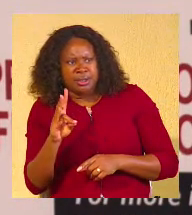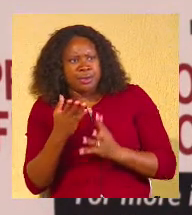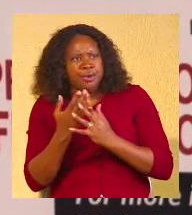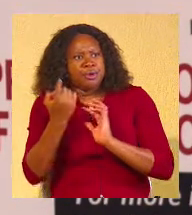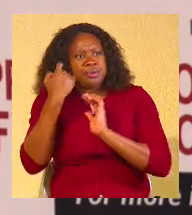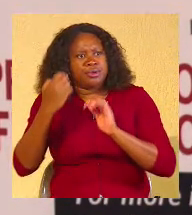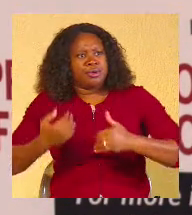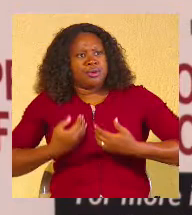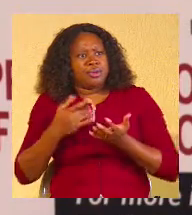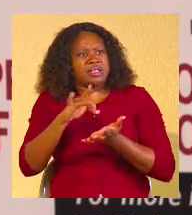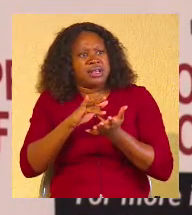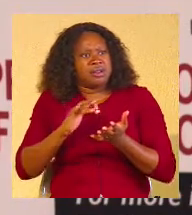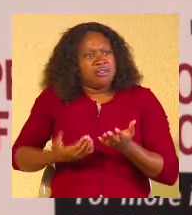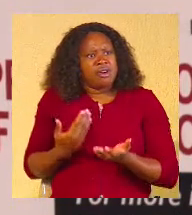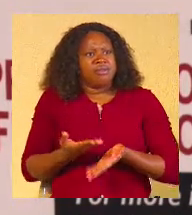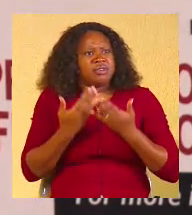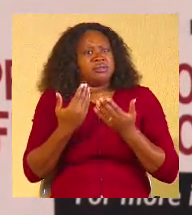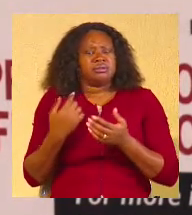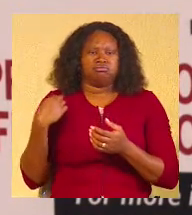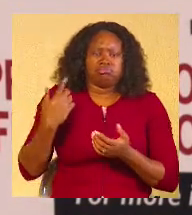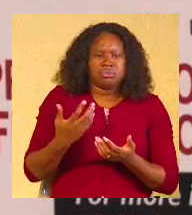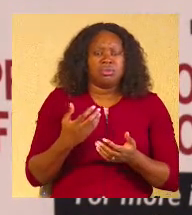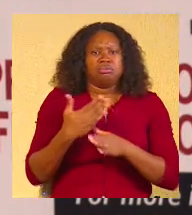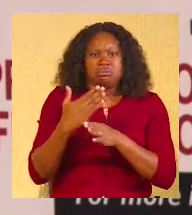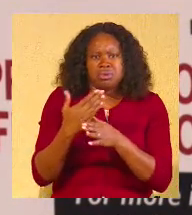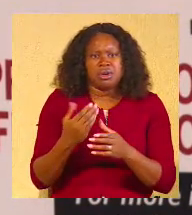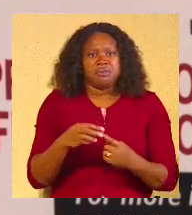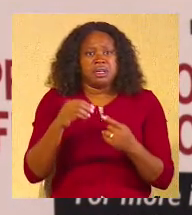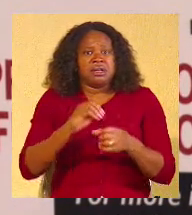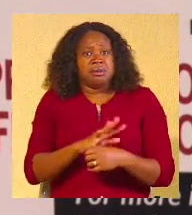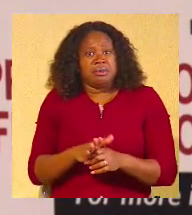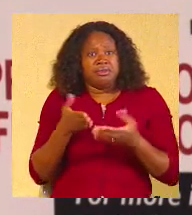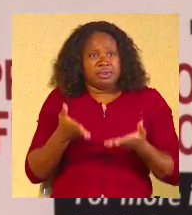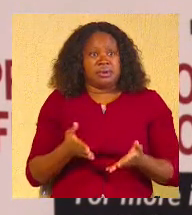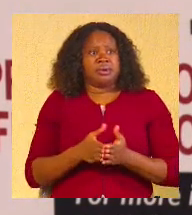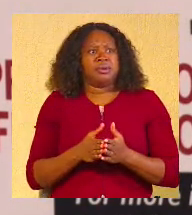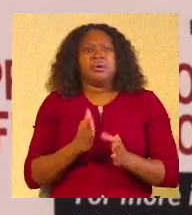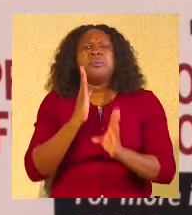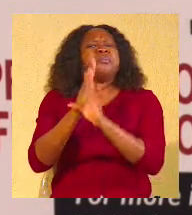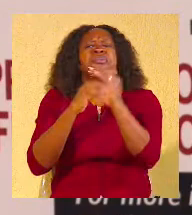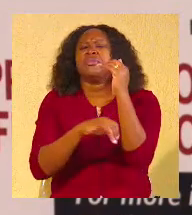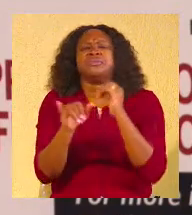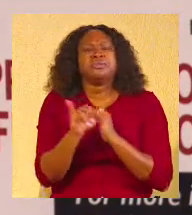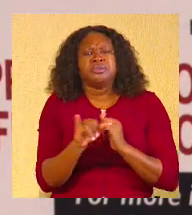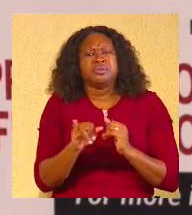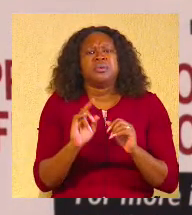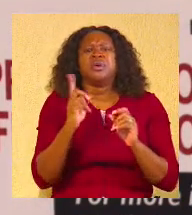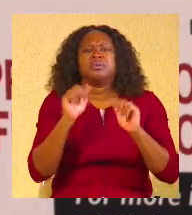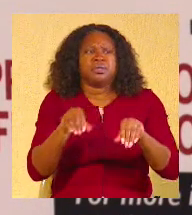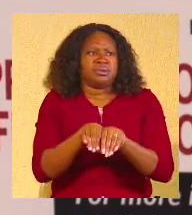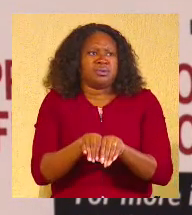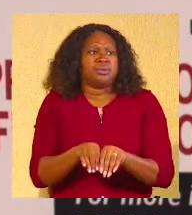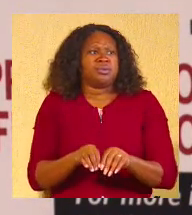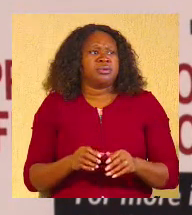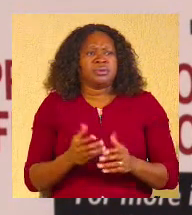and they want now to assist or to work, and especially now during the pandemic, where can they go? What can they do? I think his question is